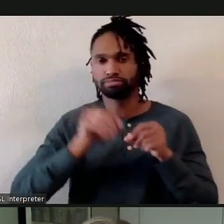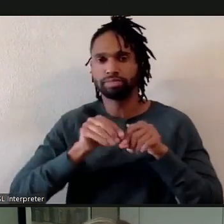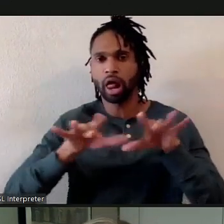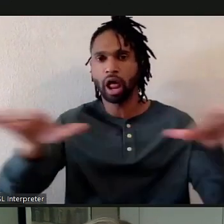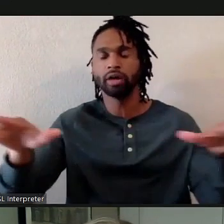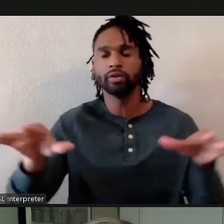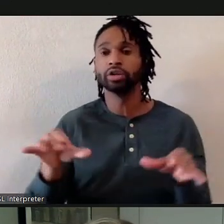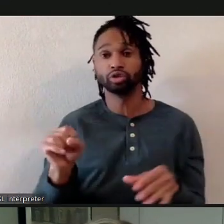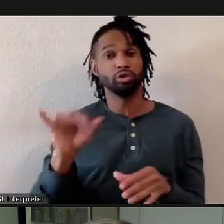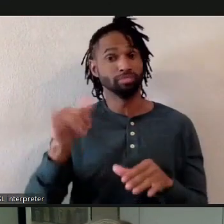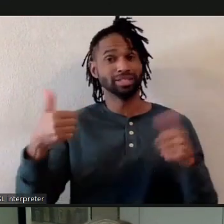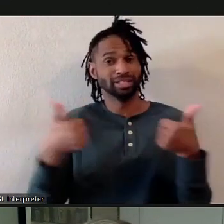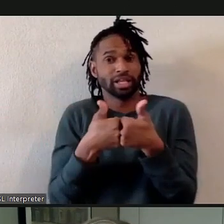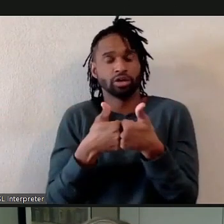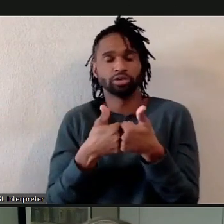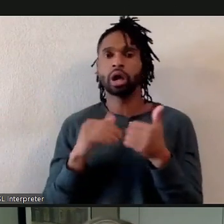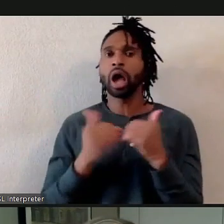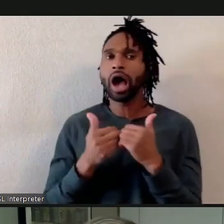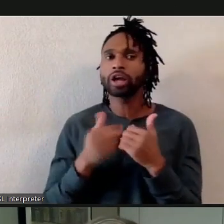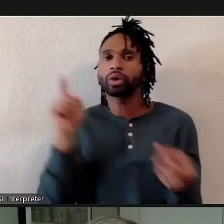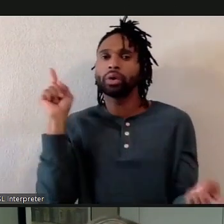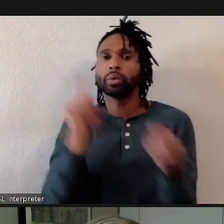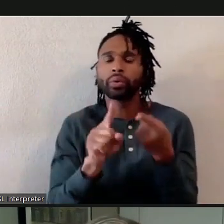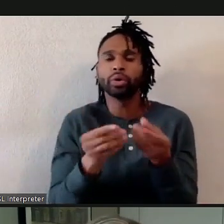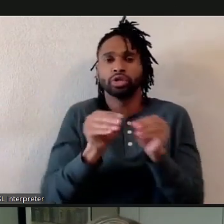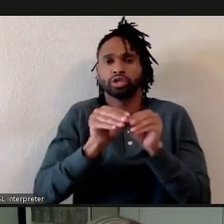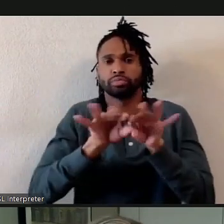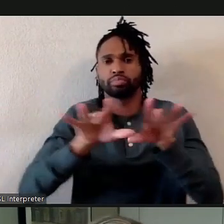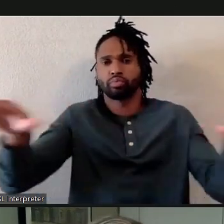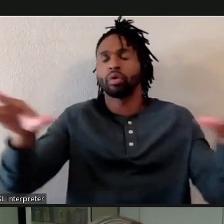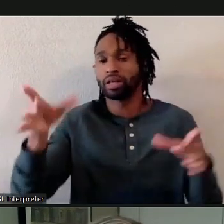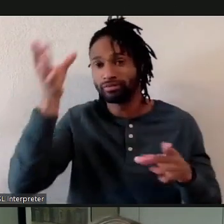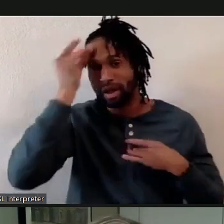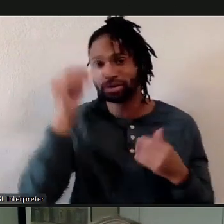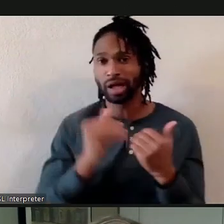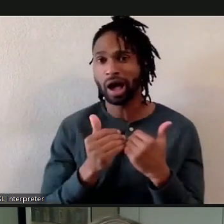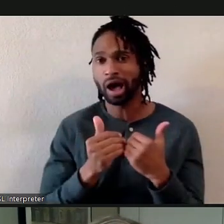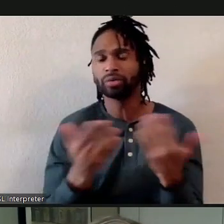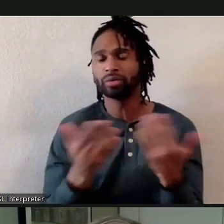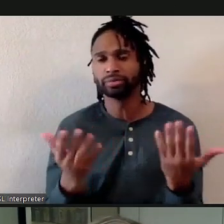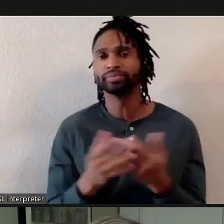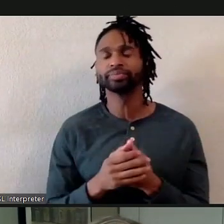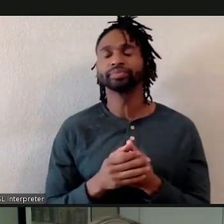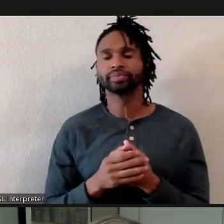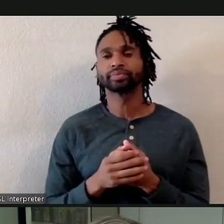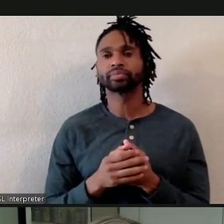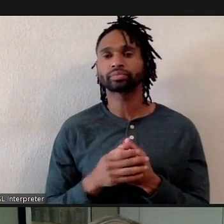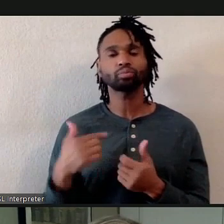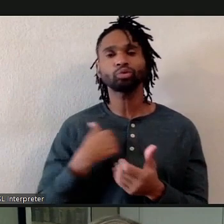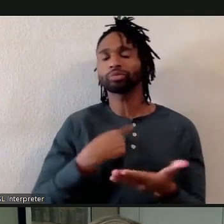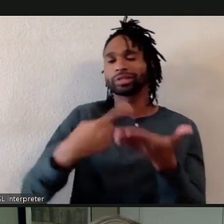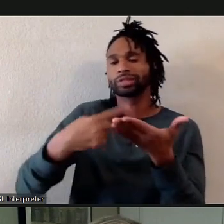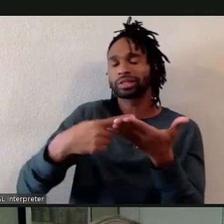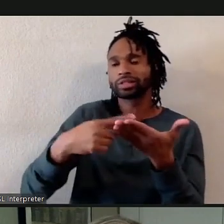is our challenge. How do we not spread this virus? Well, we've been just talking about all